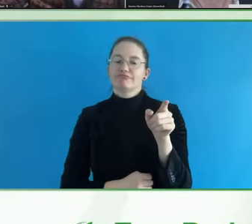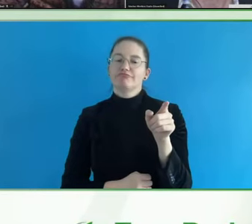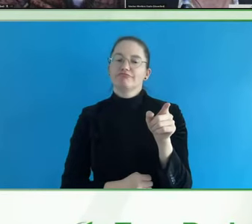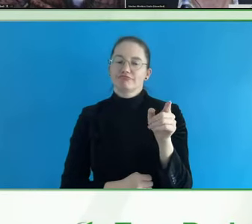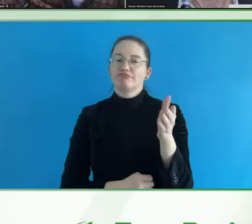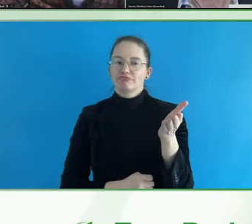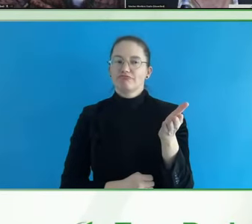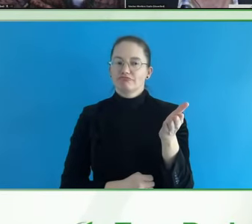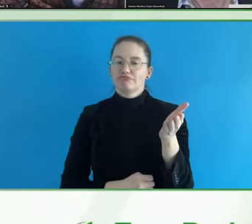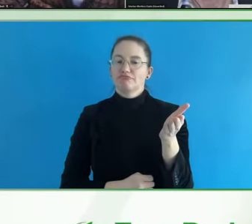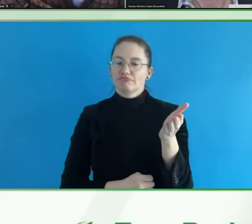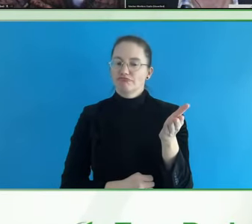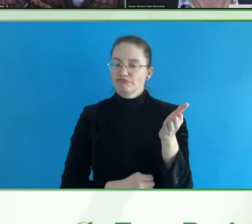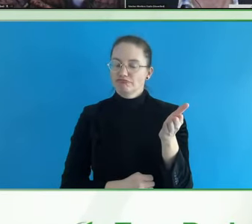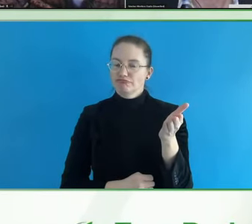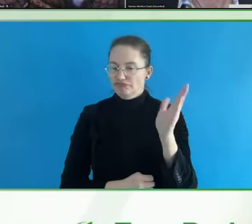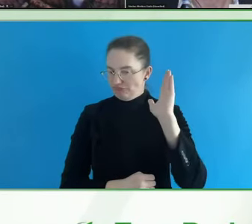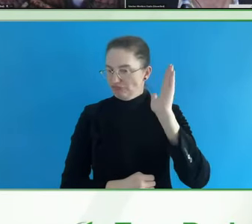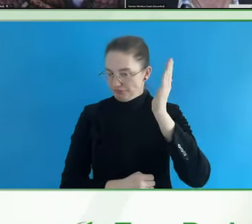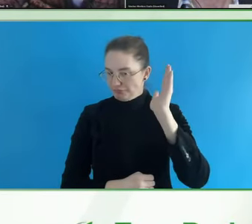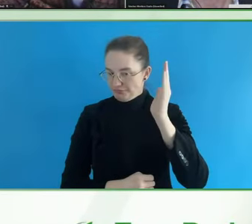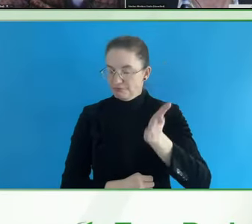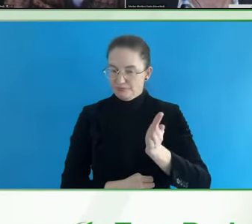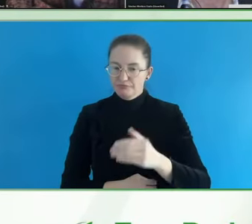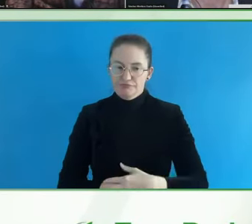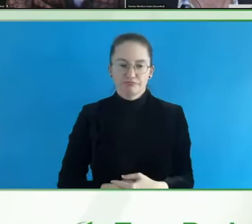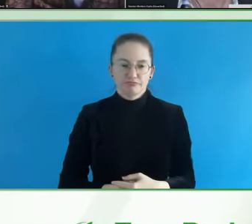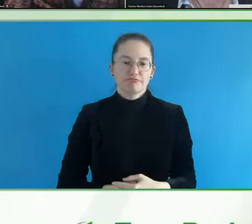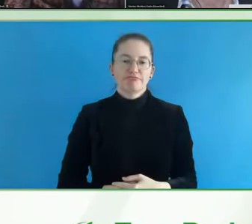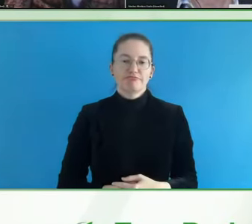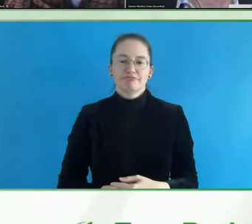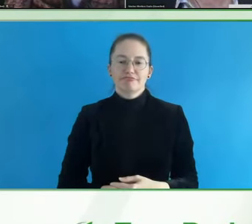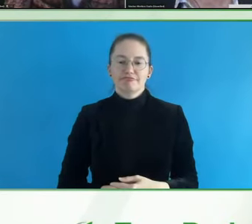well. First, Ruth.